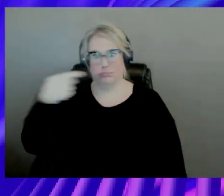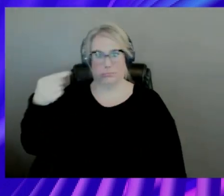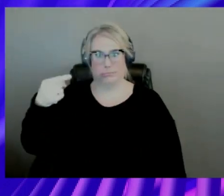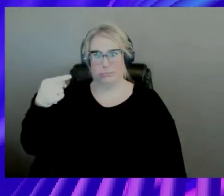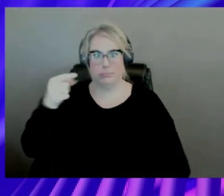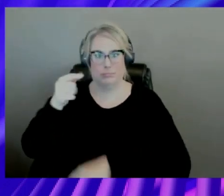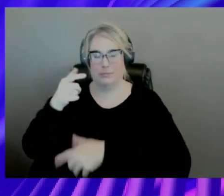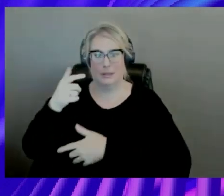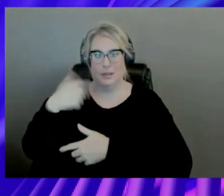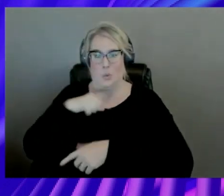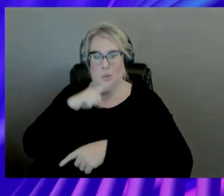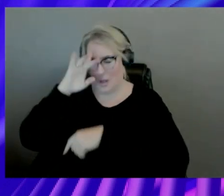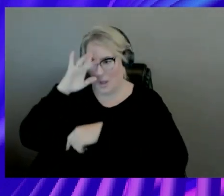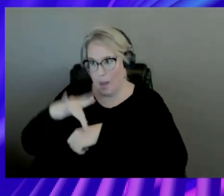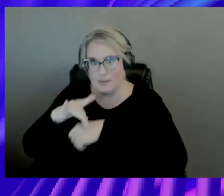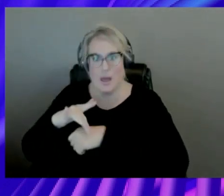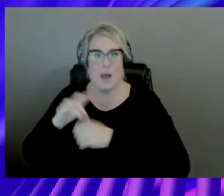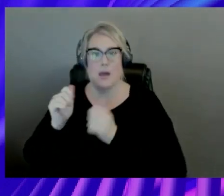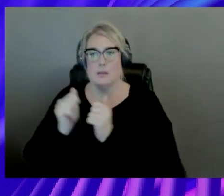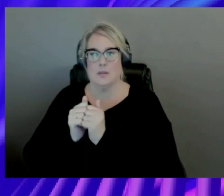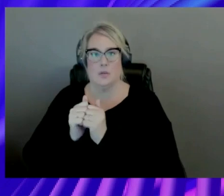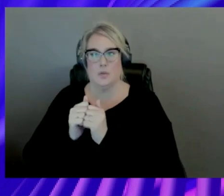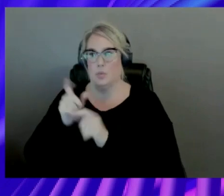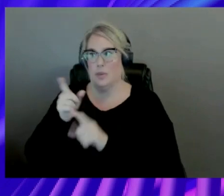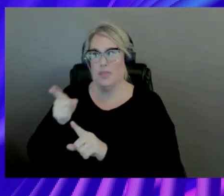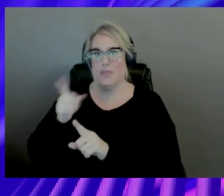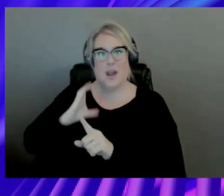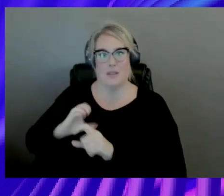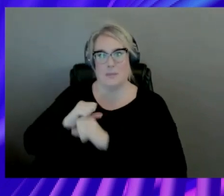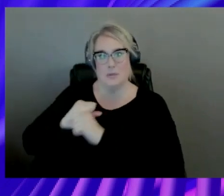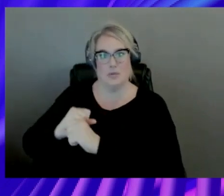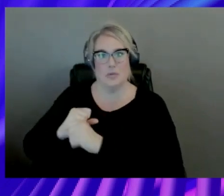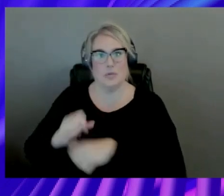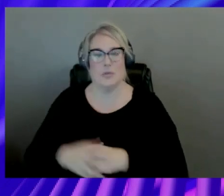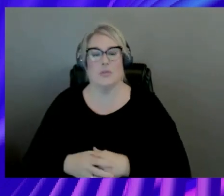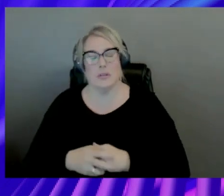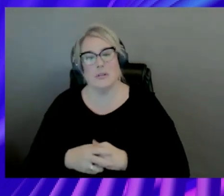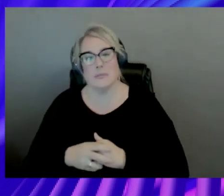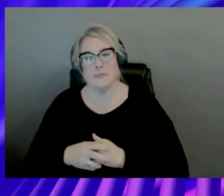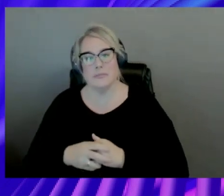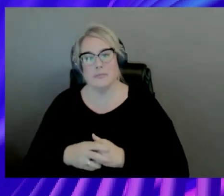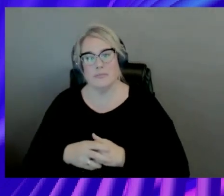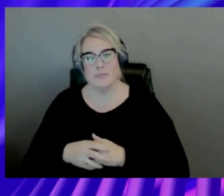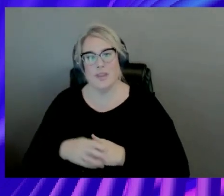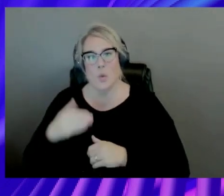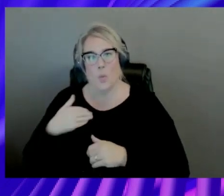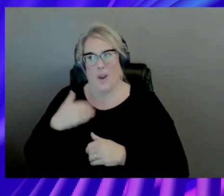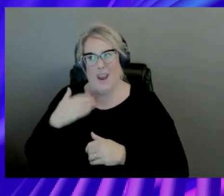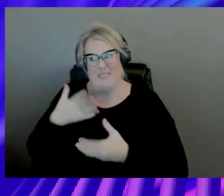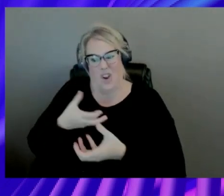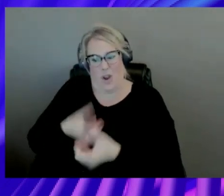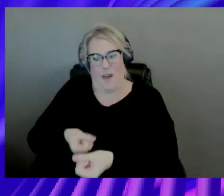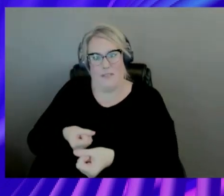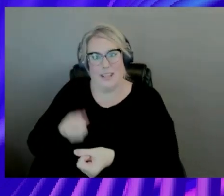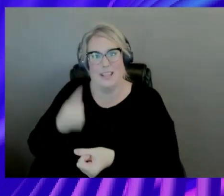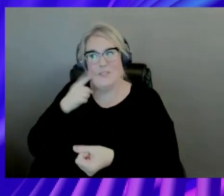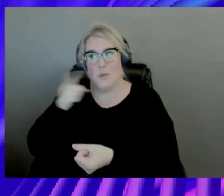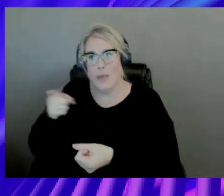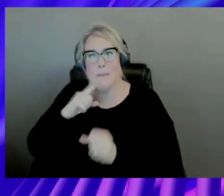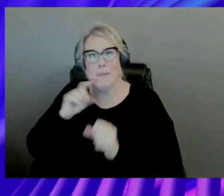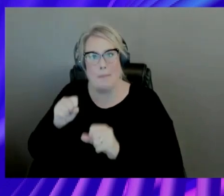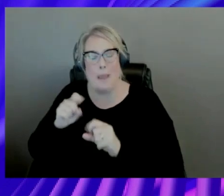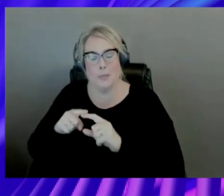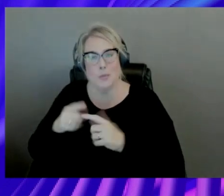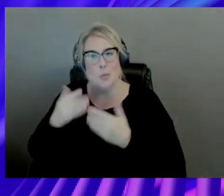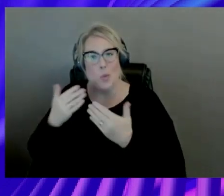obsessed with keeping our customers secure and having that confidence to have them be able to fall asleep at night. Most of us